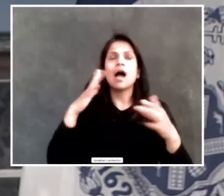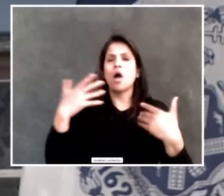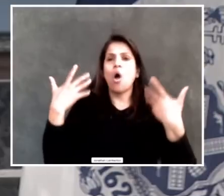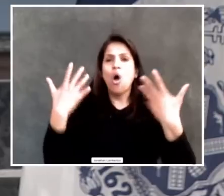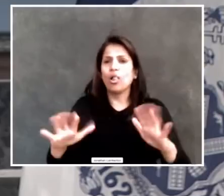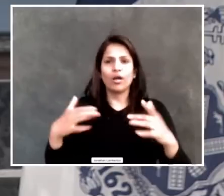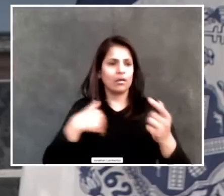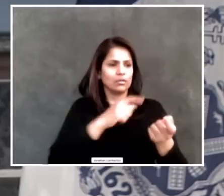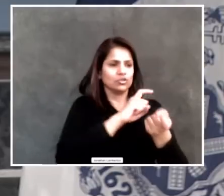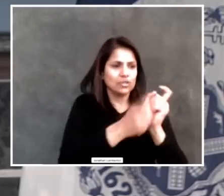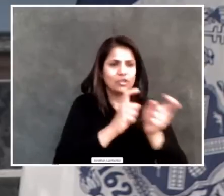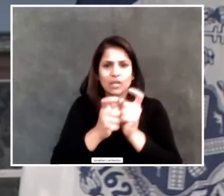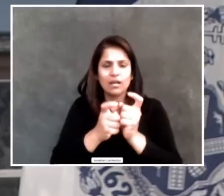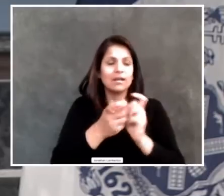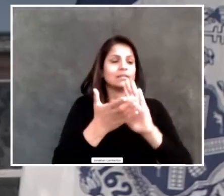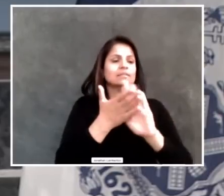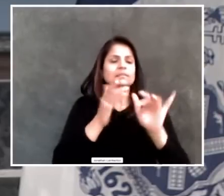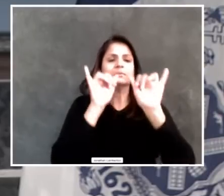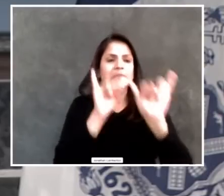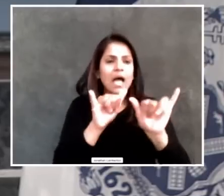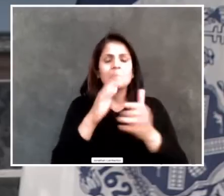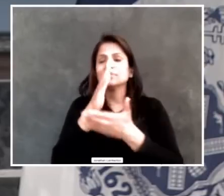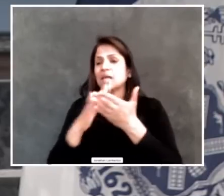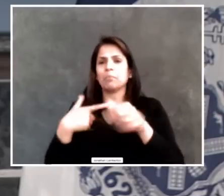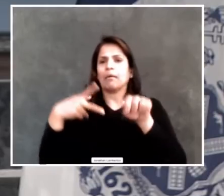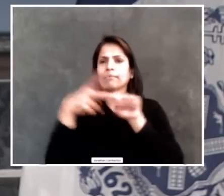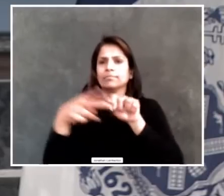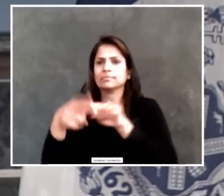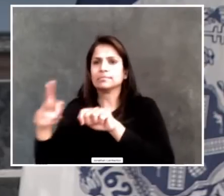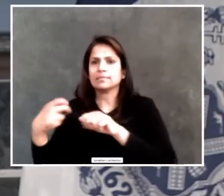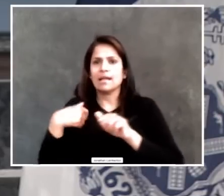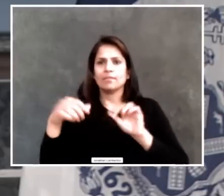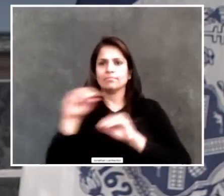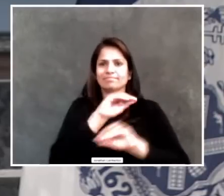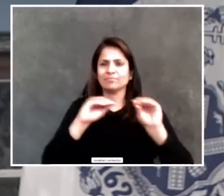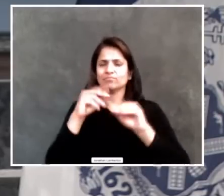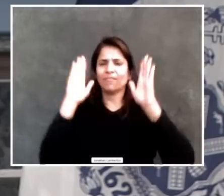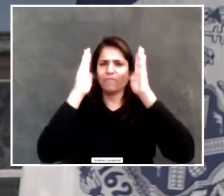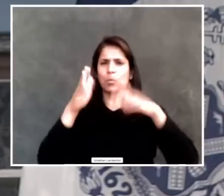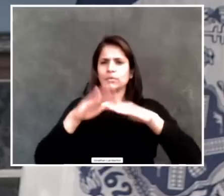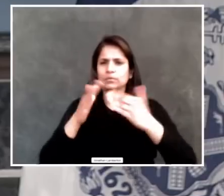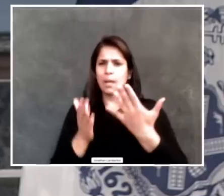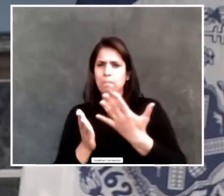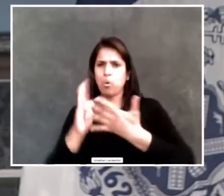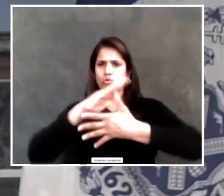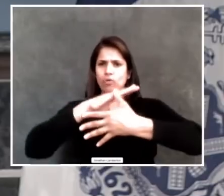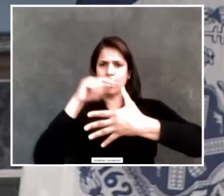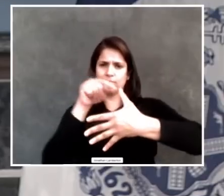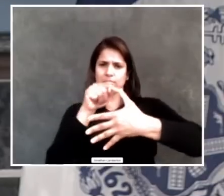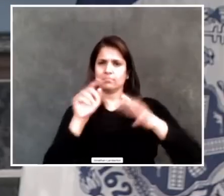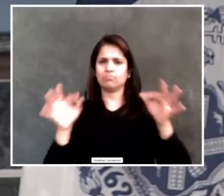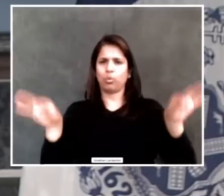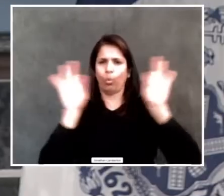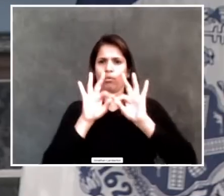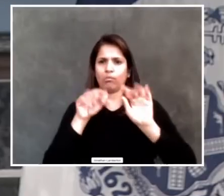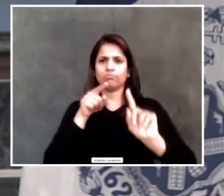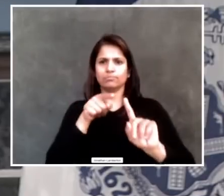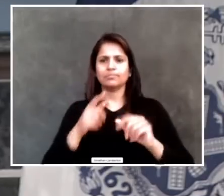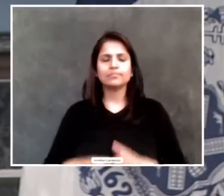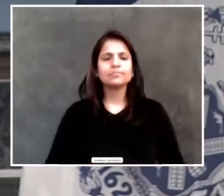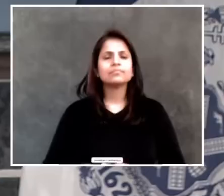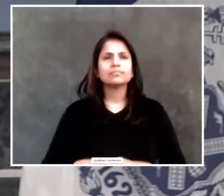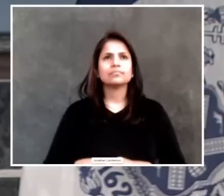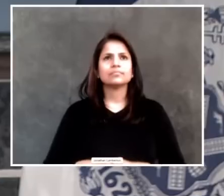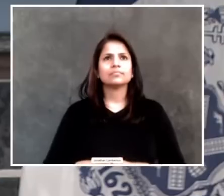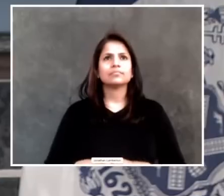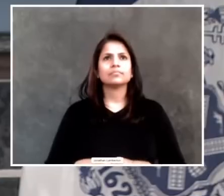priority, always will be a priority. Next, we have Gloria from New York One. Hello, Mr. Mayor.